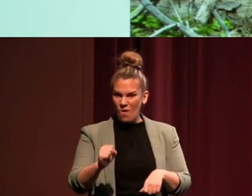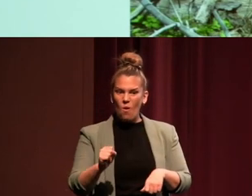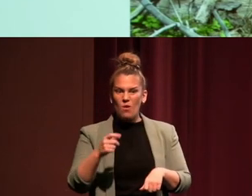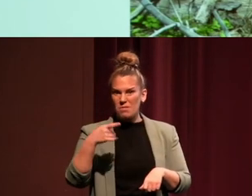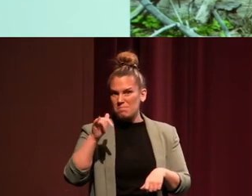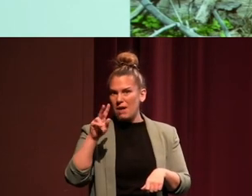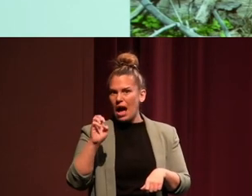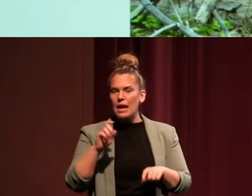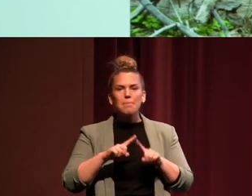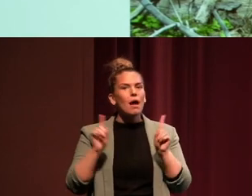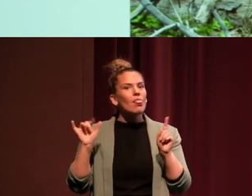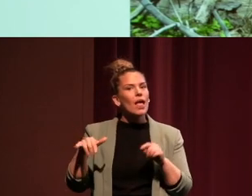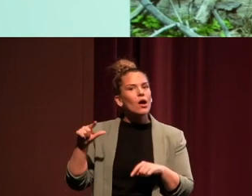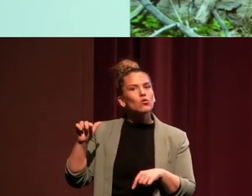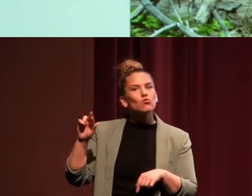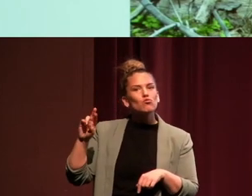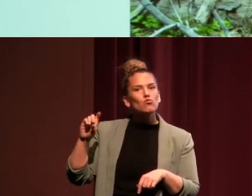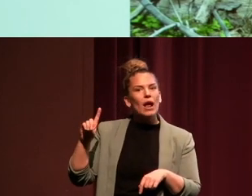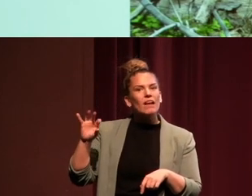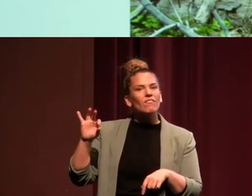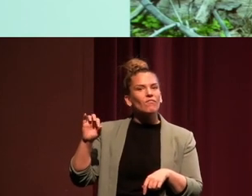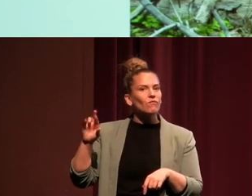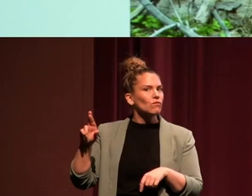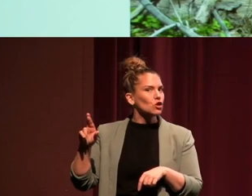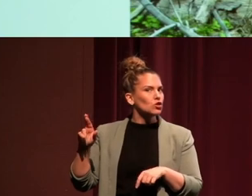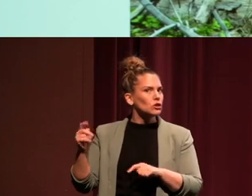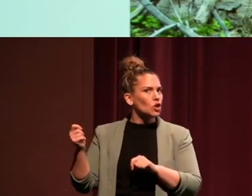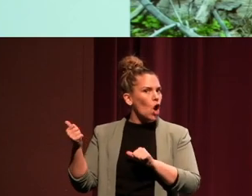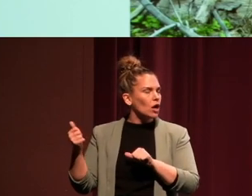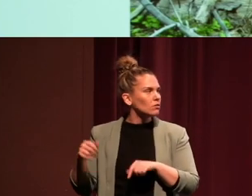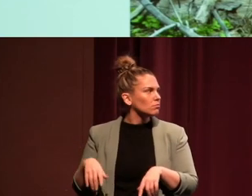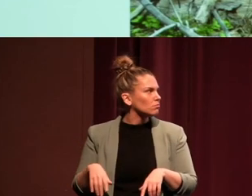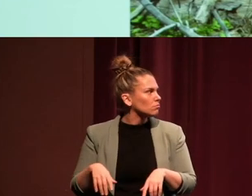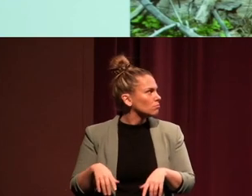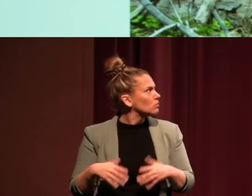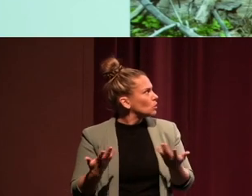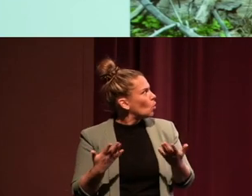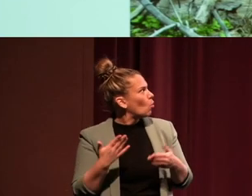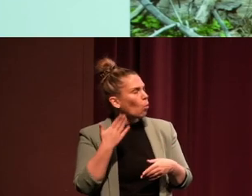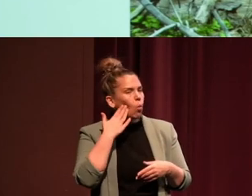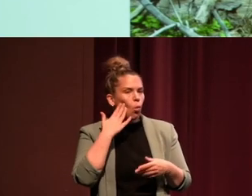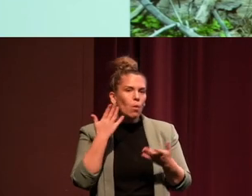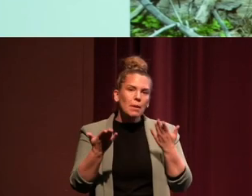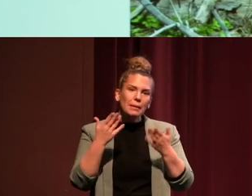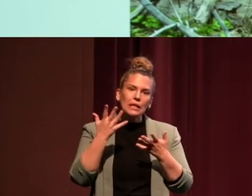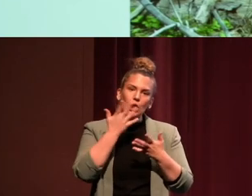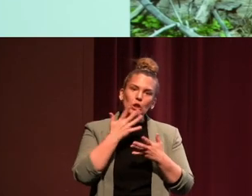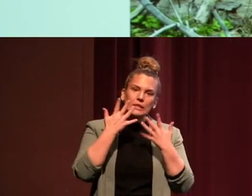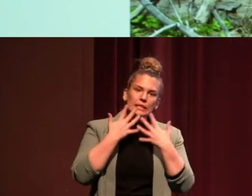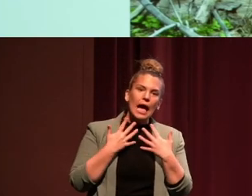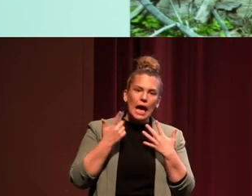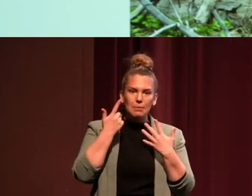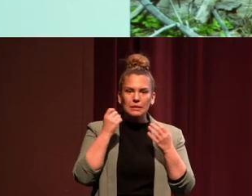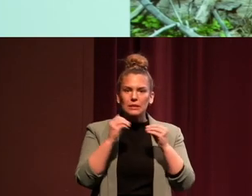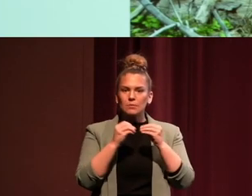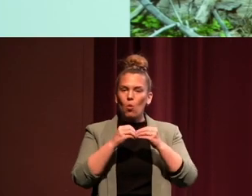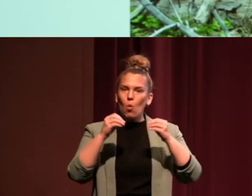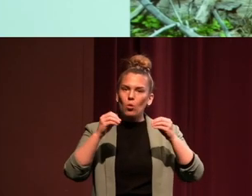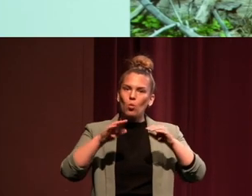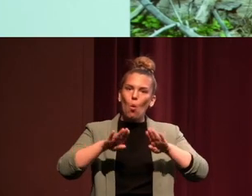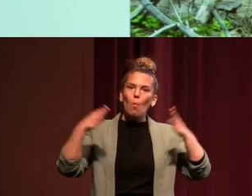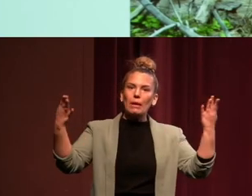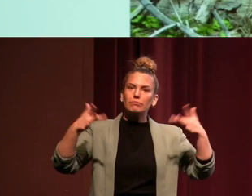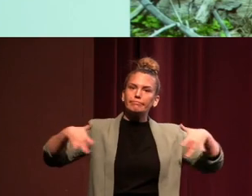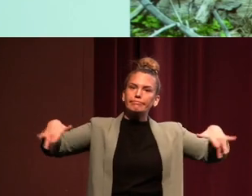gone. And you know, these logging shows can be kind of sad. It is a much more open forest. But this